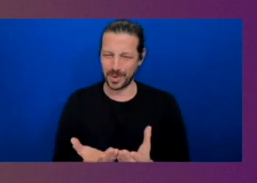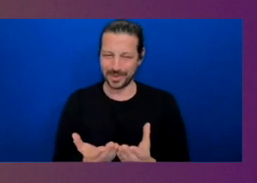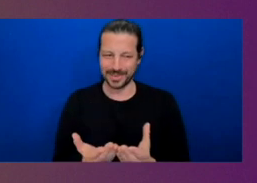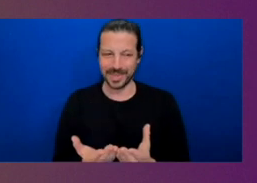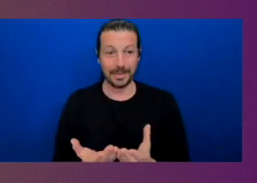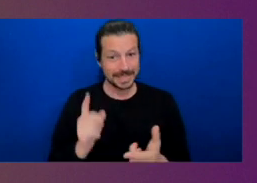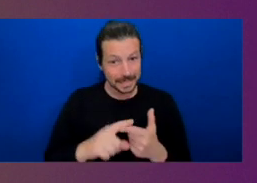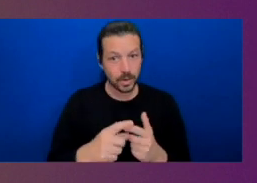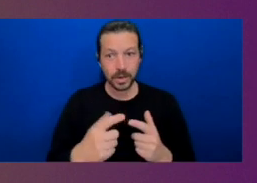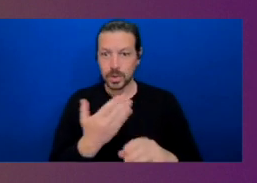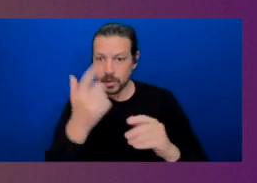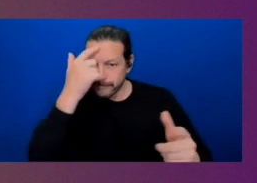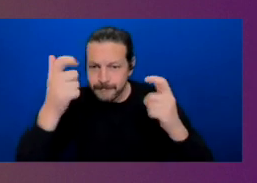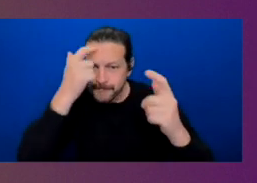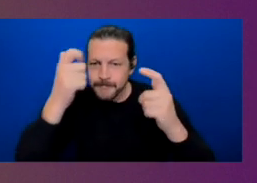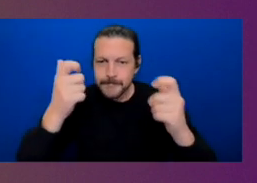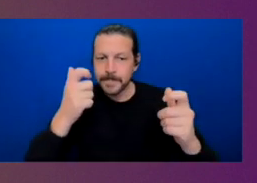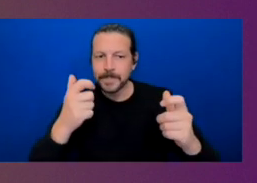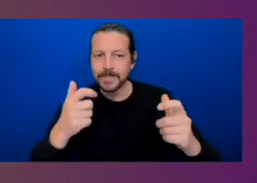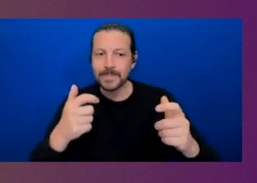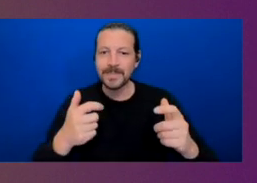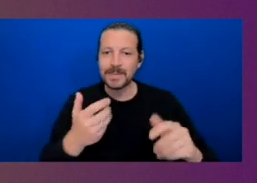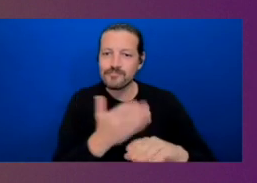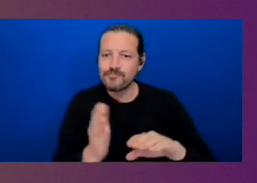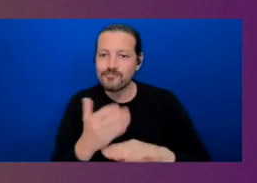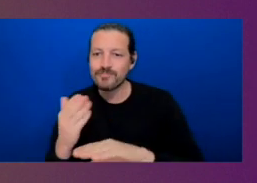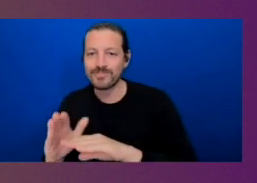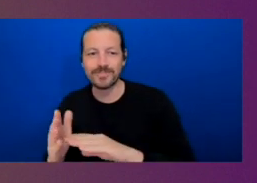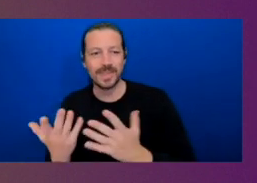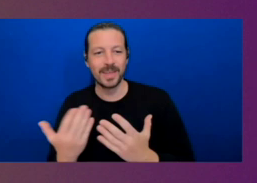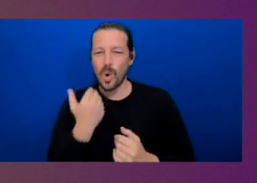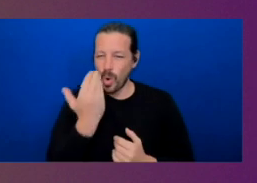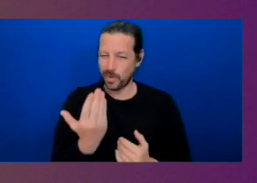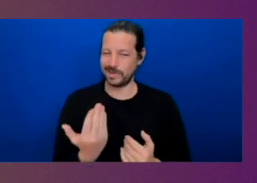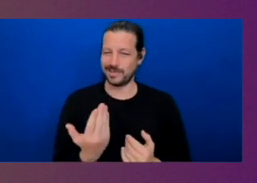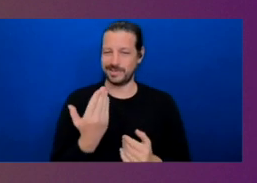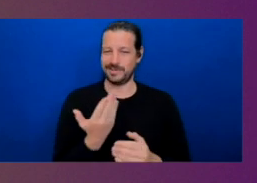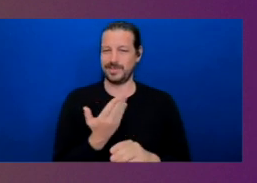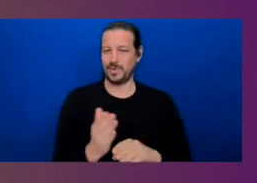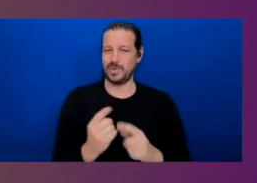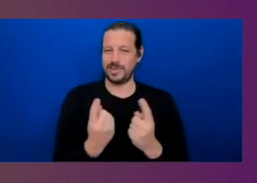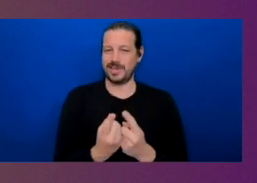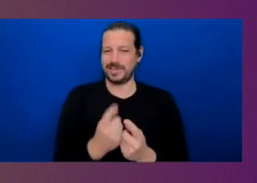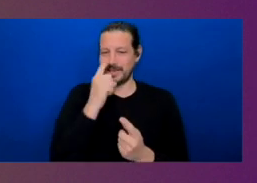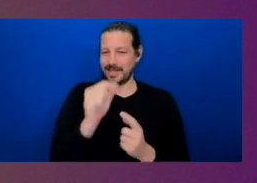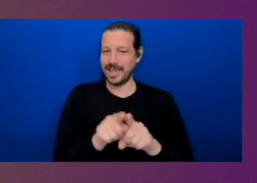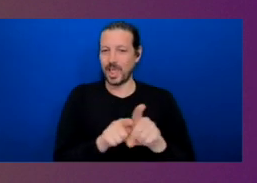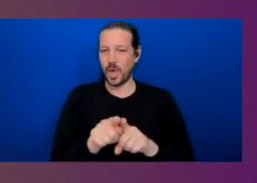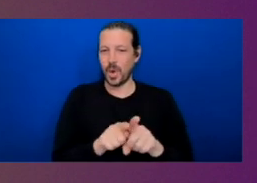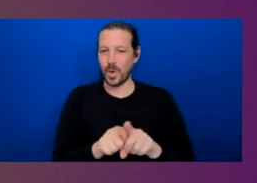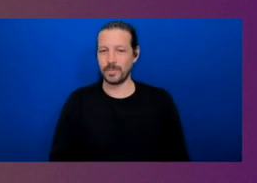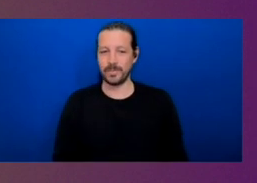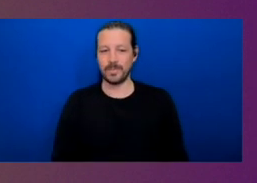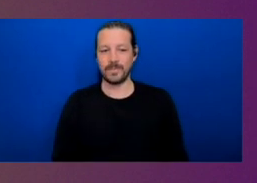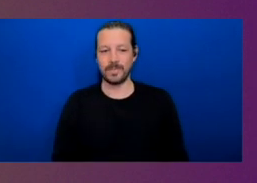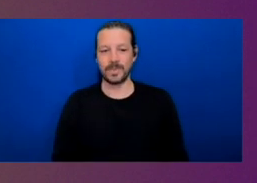our environment. So those matches and mismatches are never ending. So don't worry about the fact that they're never ending. Just get